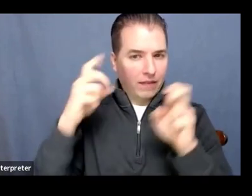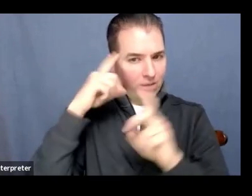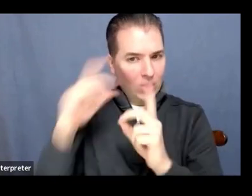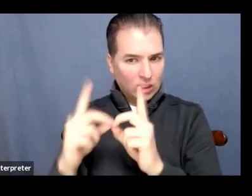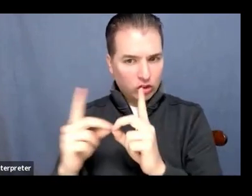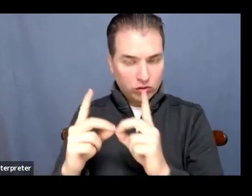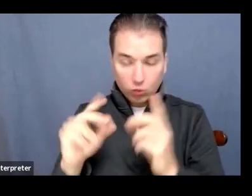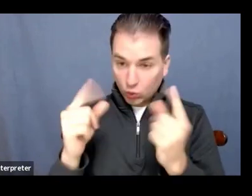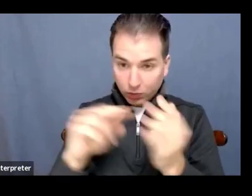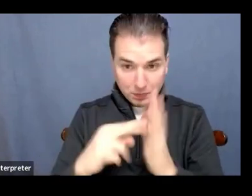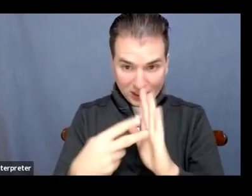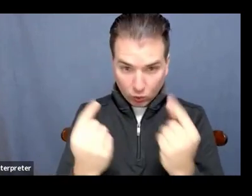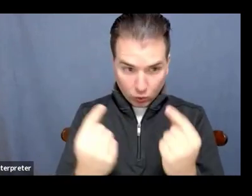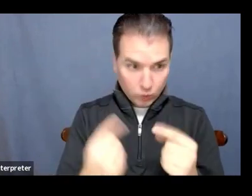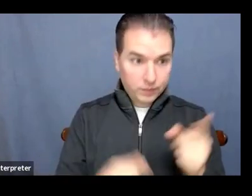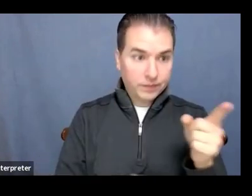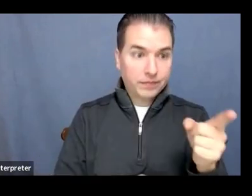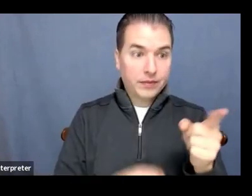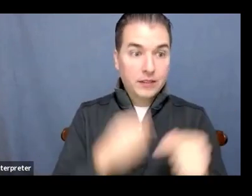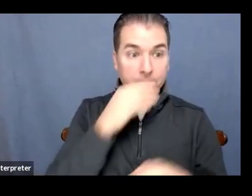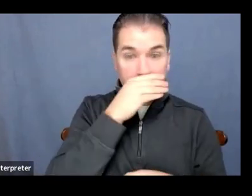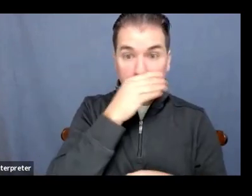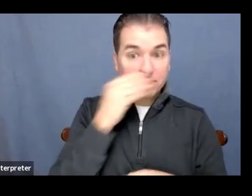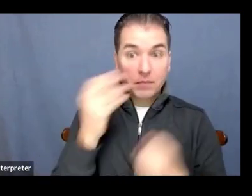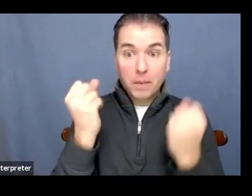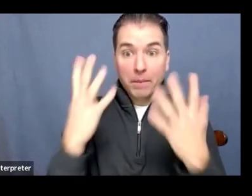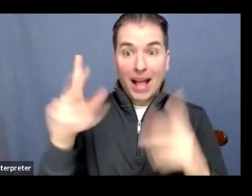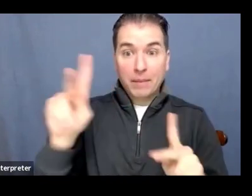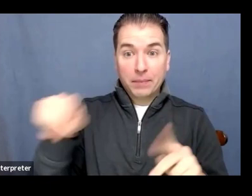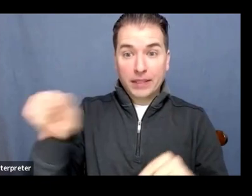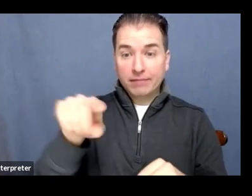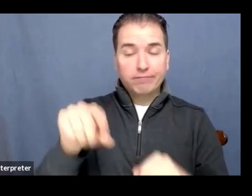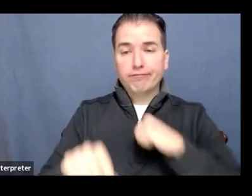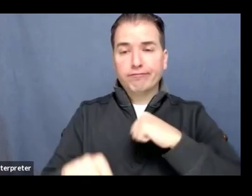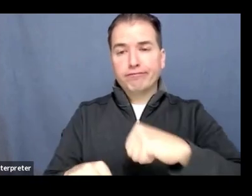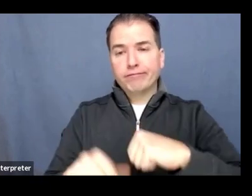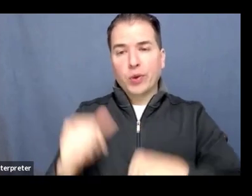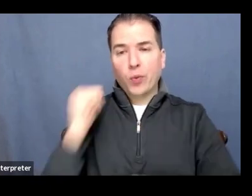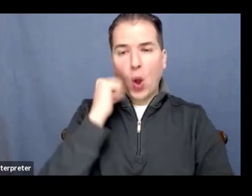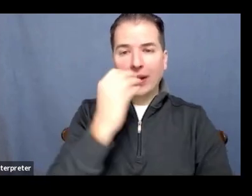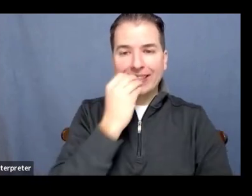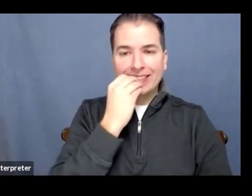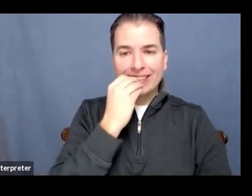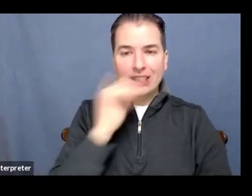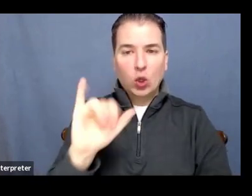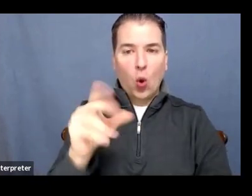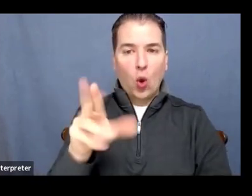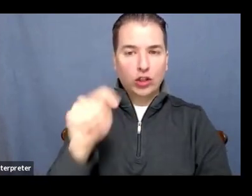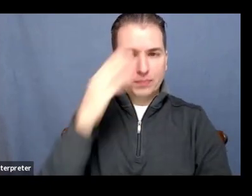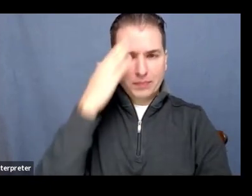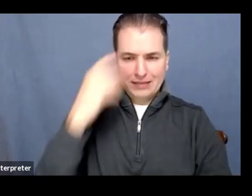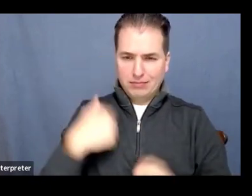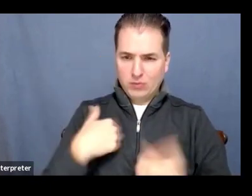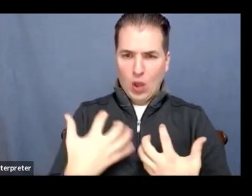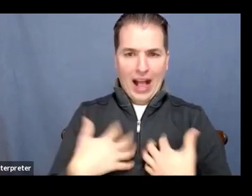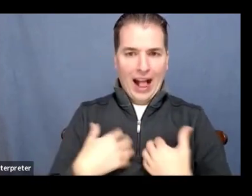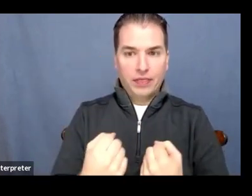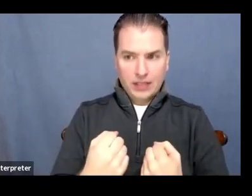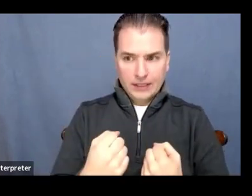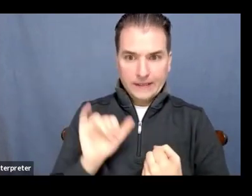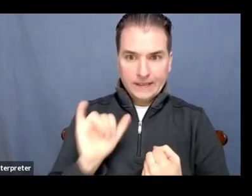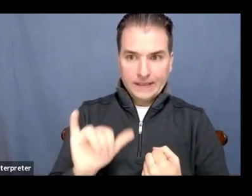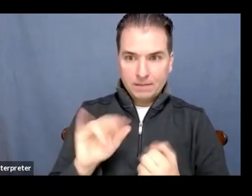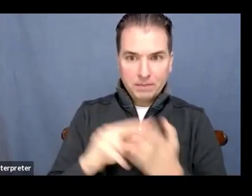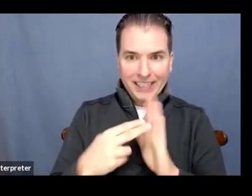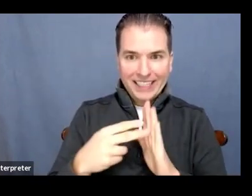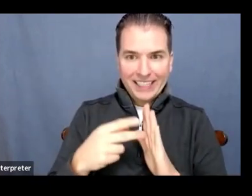because they're health conscious, my target audience doesn't eat yogurt. Well, that's not going to help me at all, right? Because we want to sell yogurt. And why is